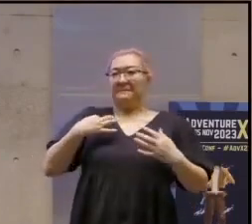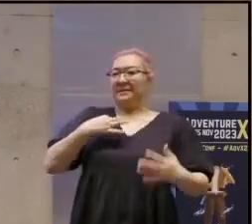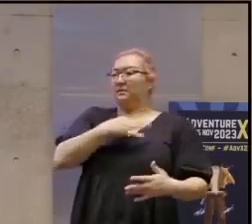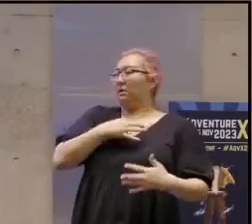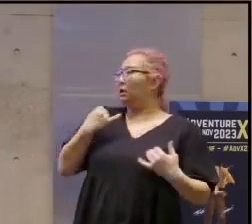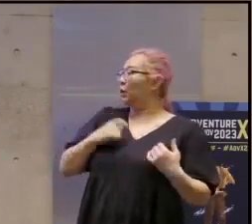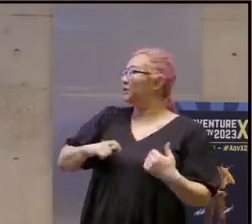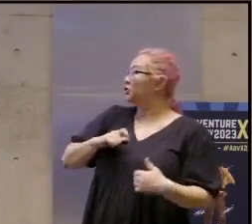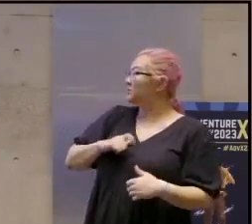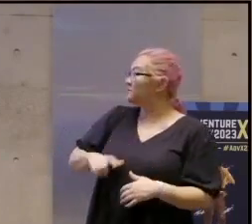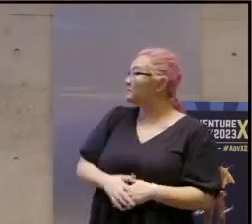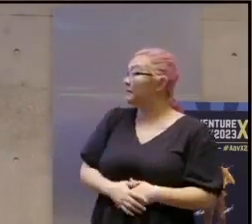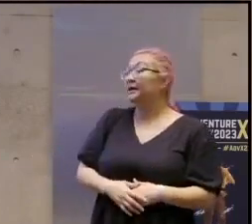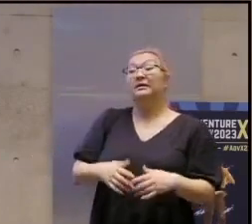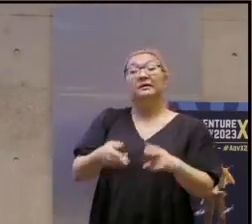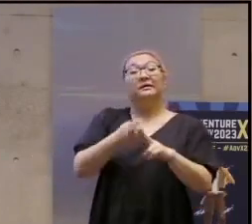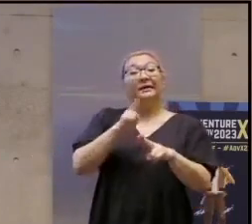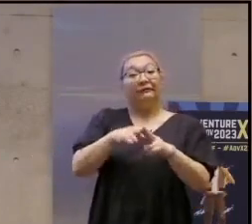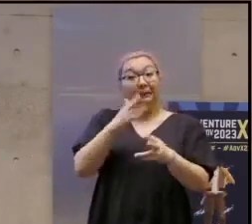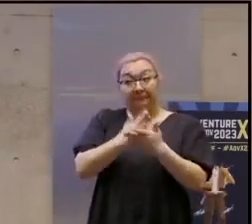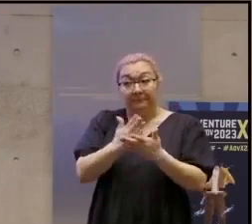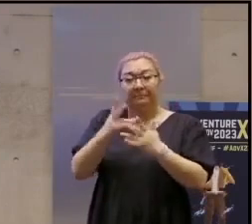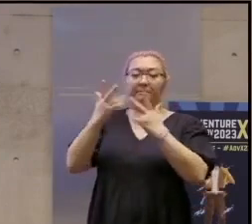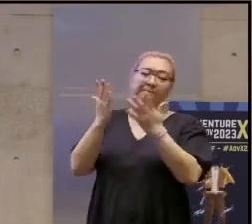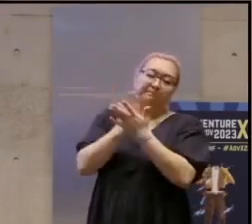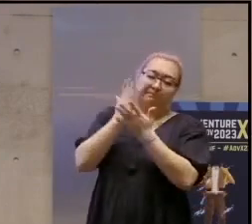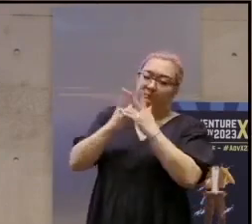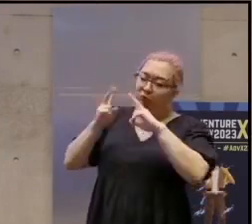identify appropriate resources, like you said.